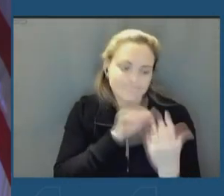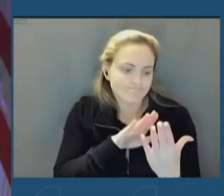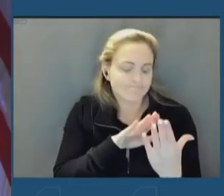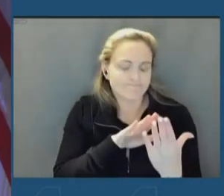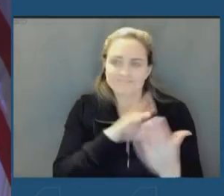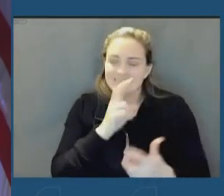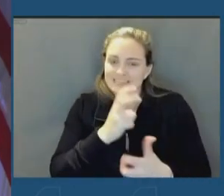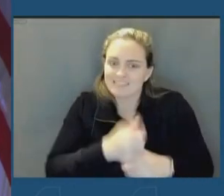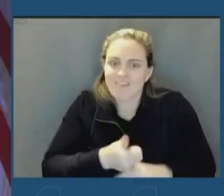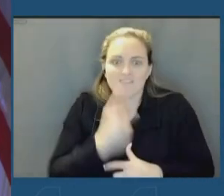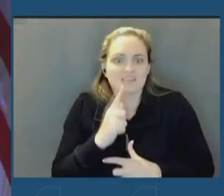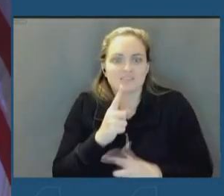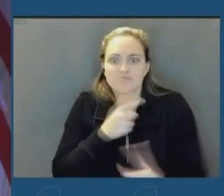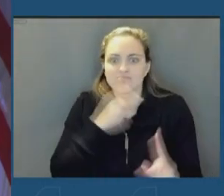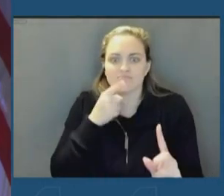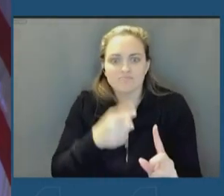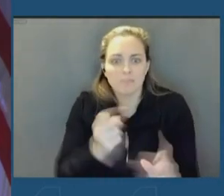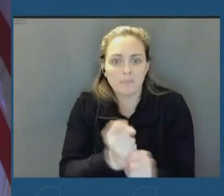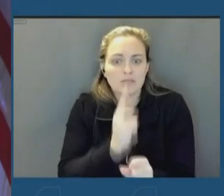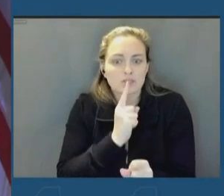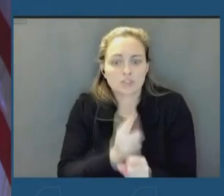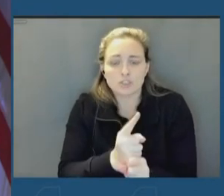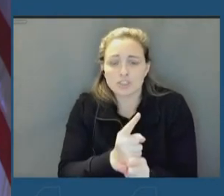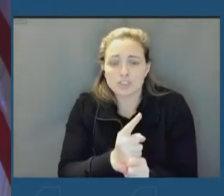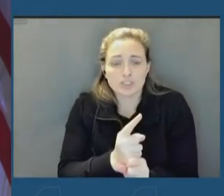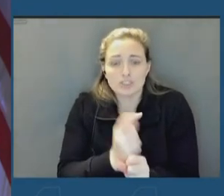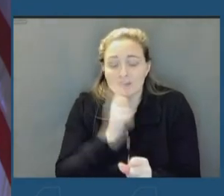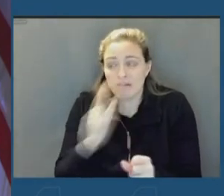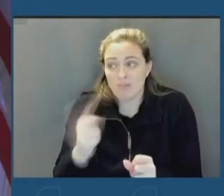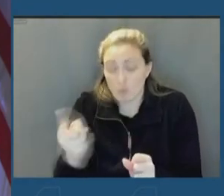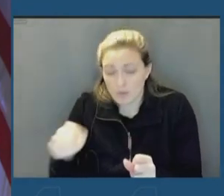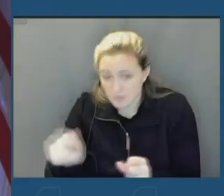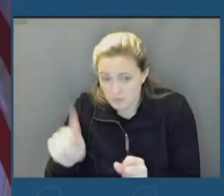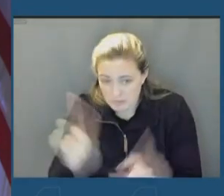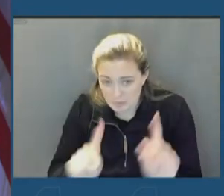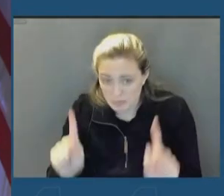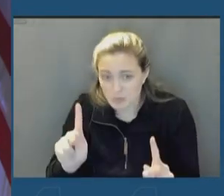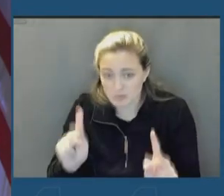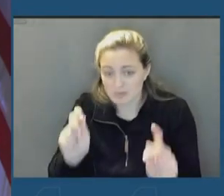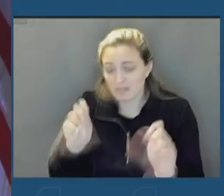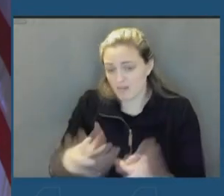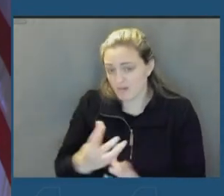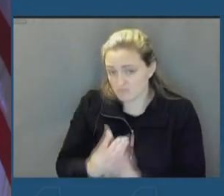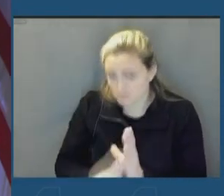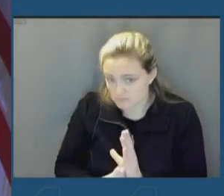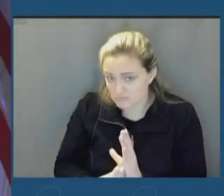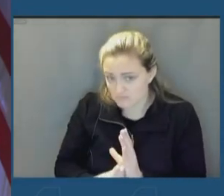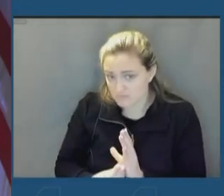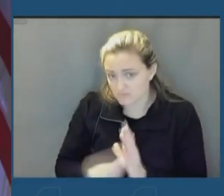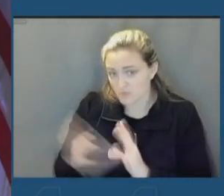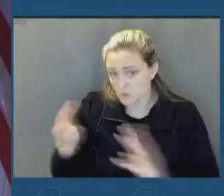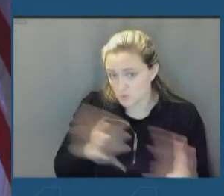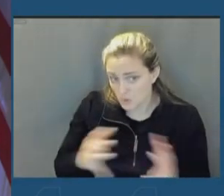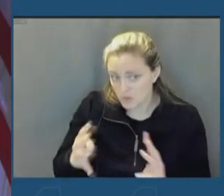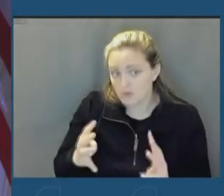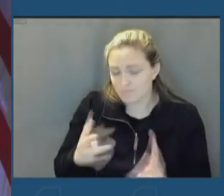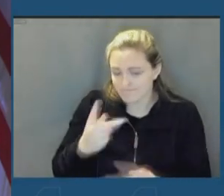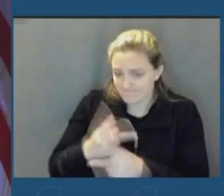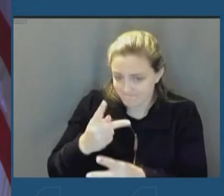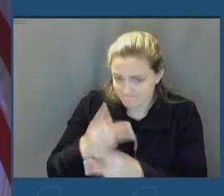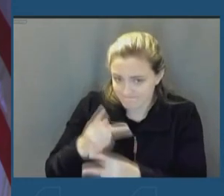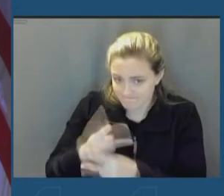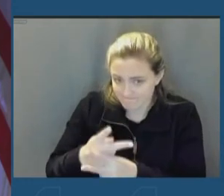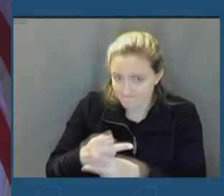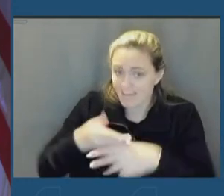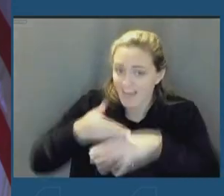toughest task of ensuring that not only were these individuals who lost their lives during the storm taken care of